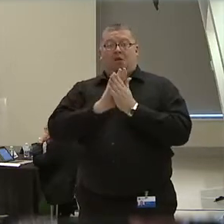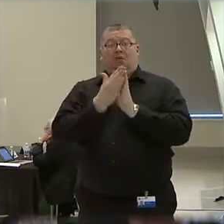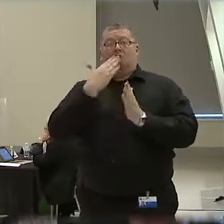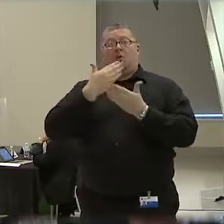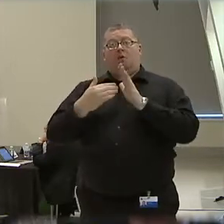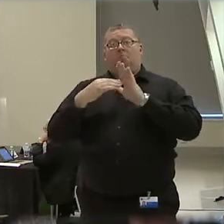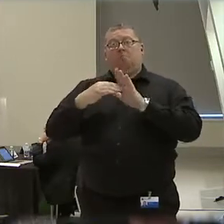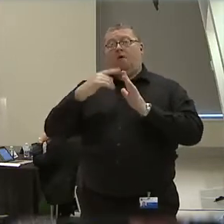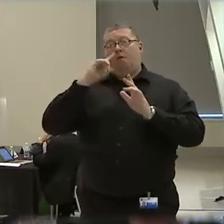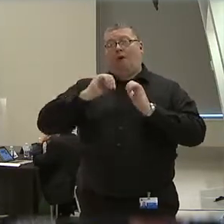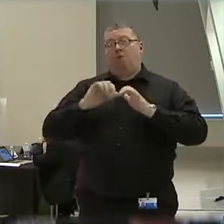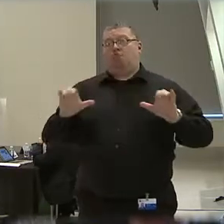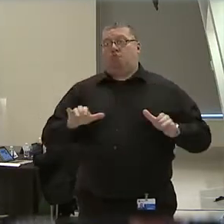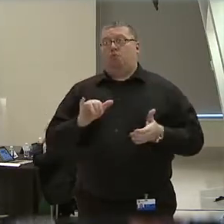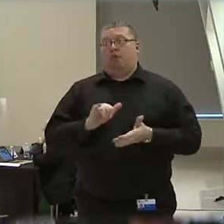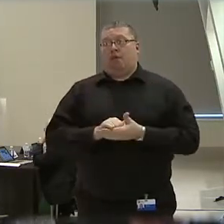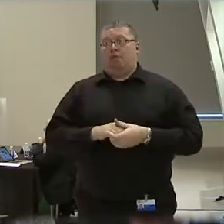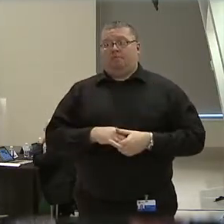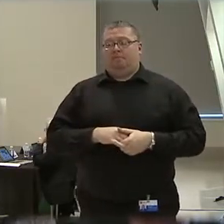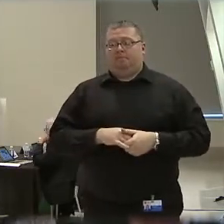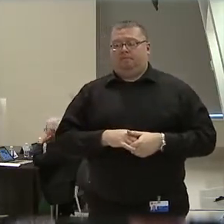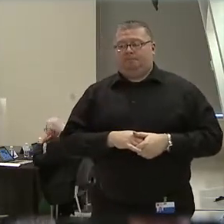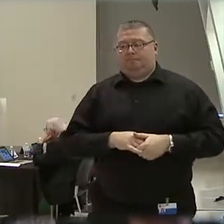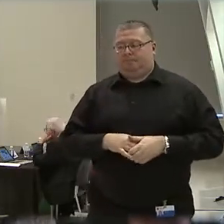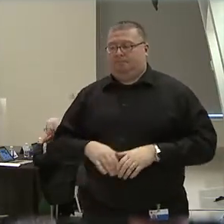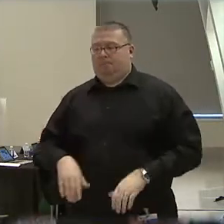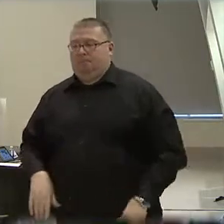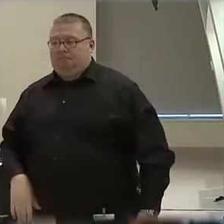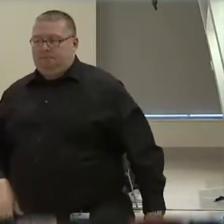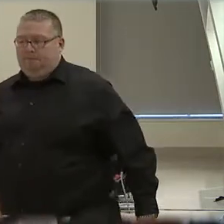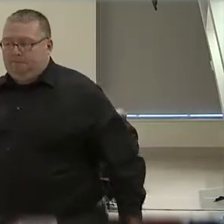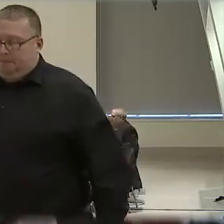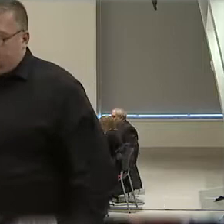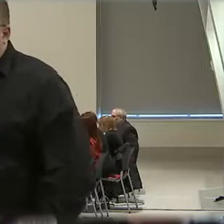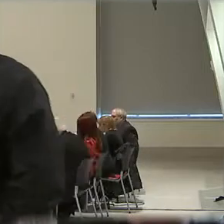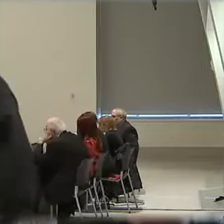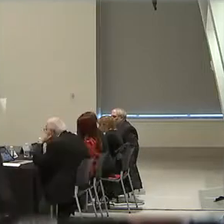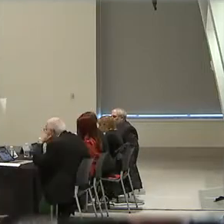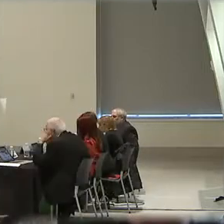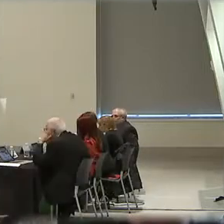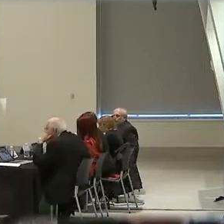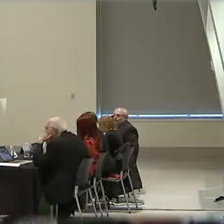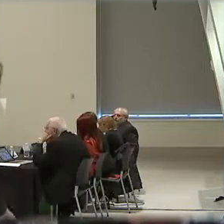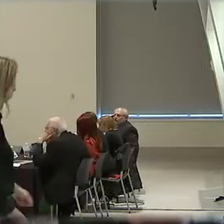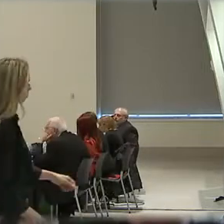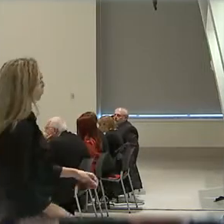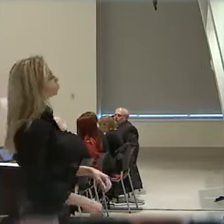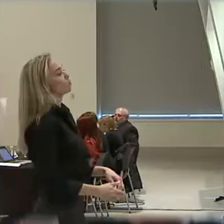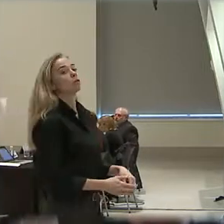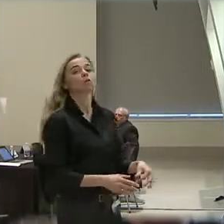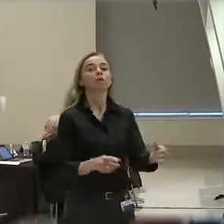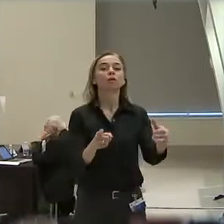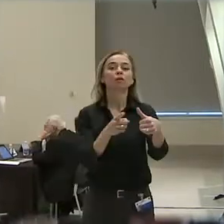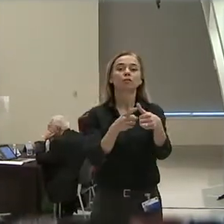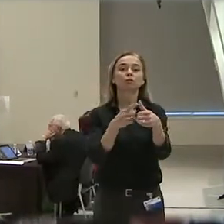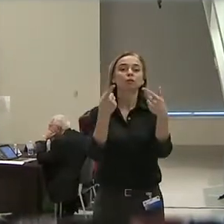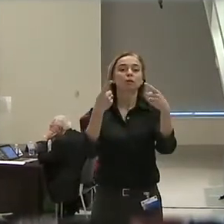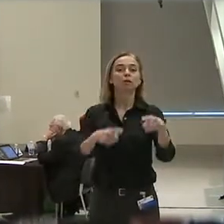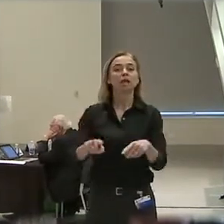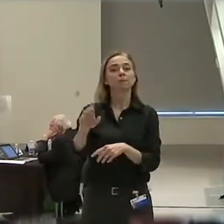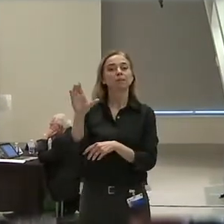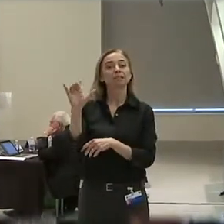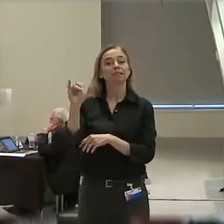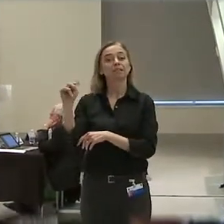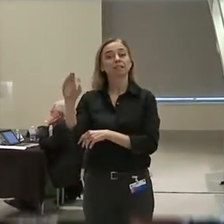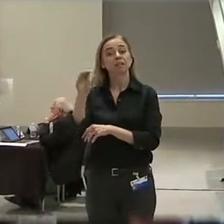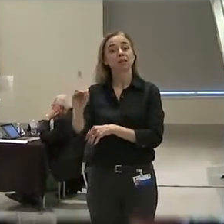do this. The first was one that was done right here in Cincinnati, Ohio, about 12 years ago. The